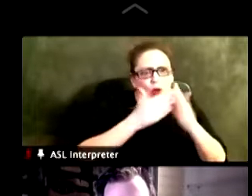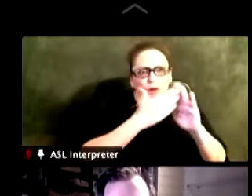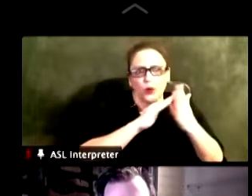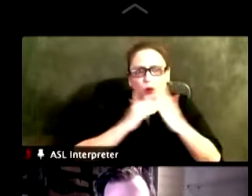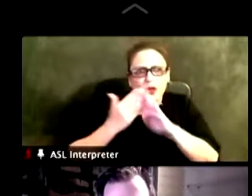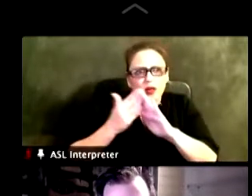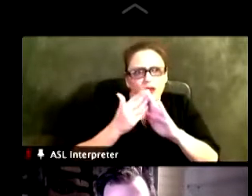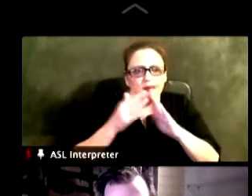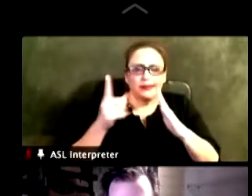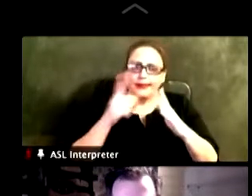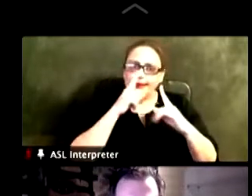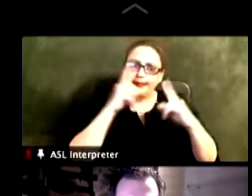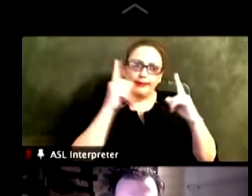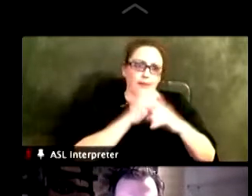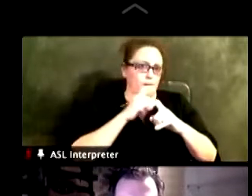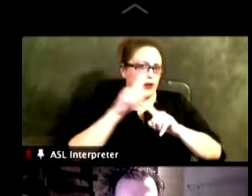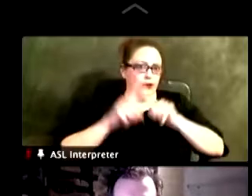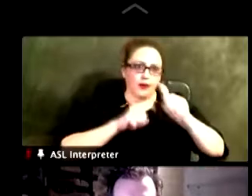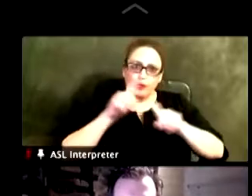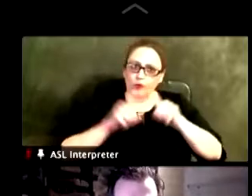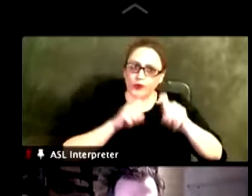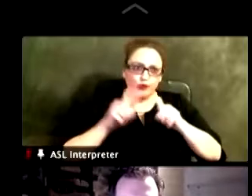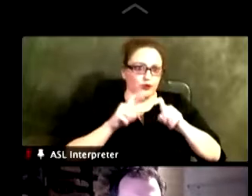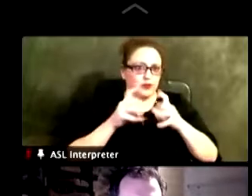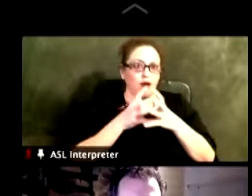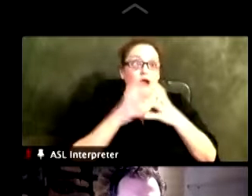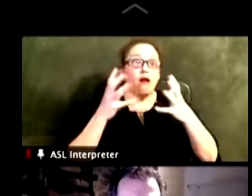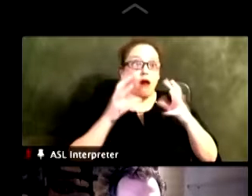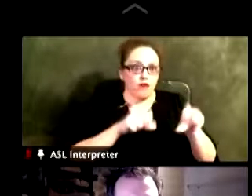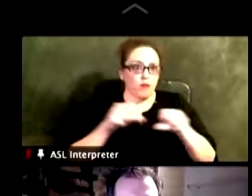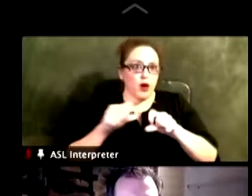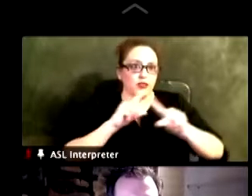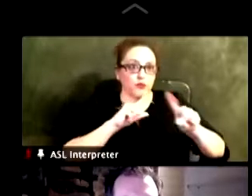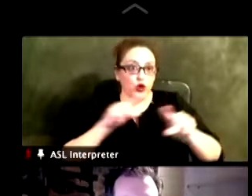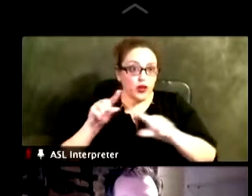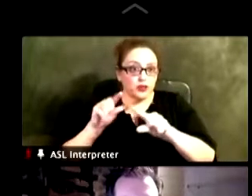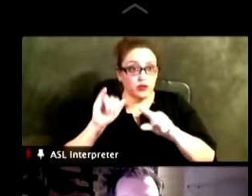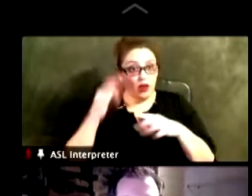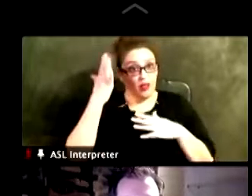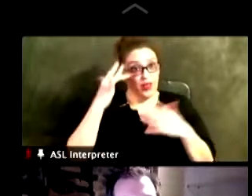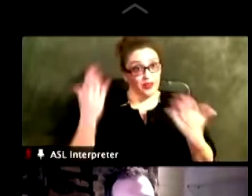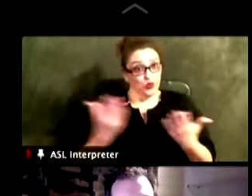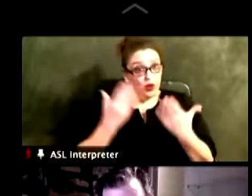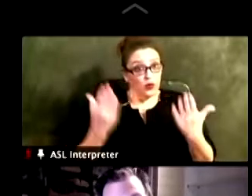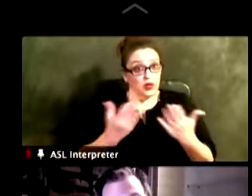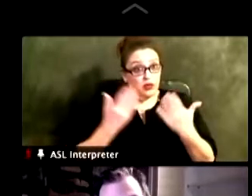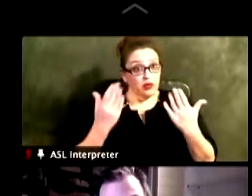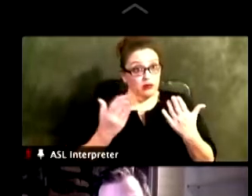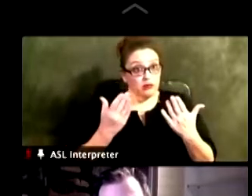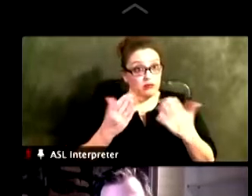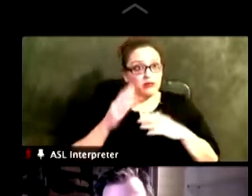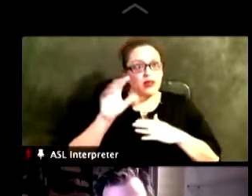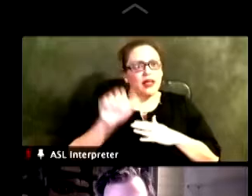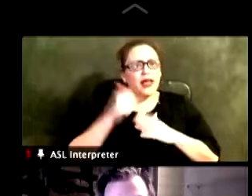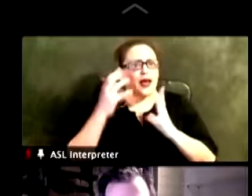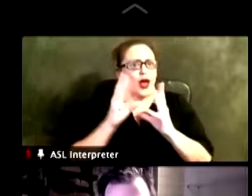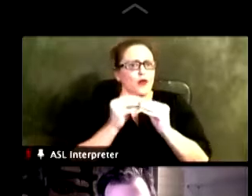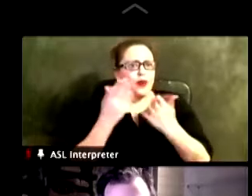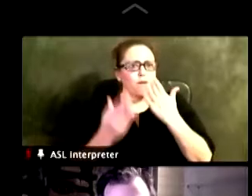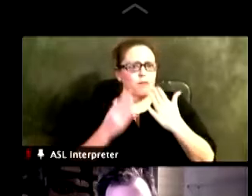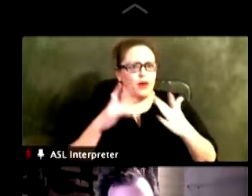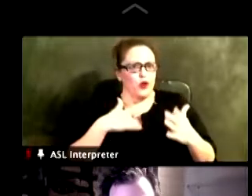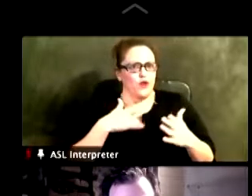of possible answers. That's why we're here. In other meetings, you may have felt like a spectator. Tonight,